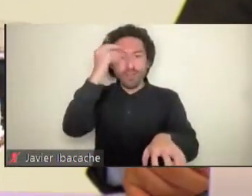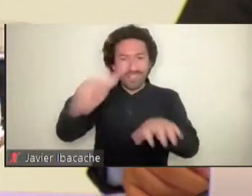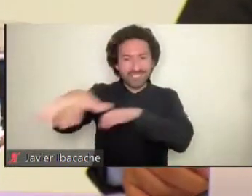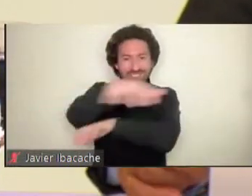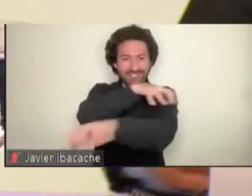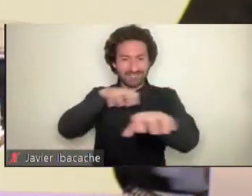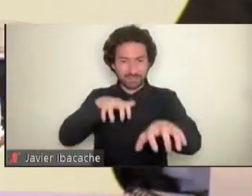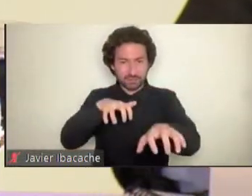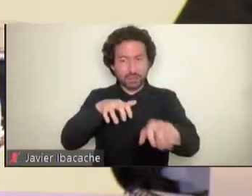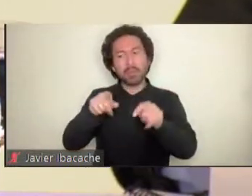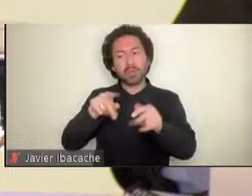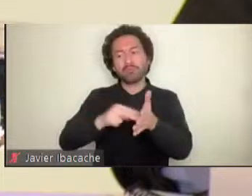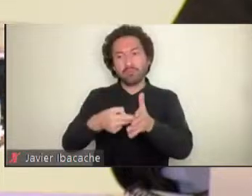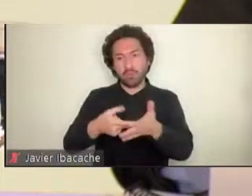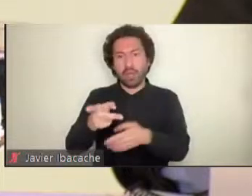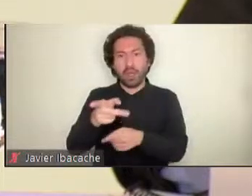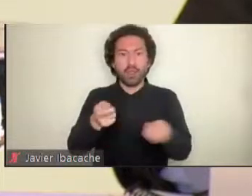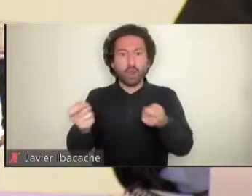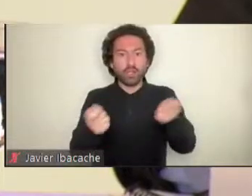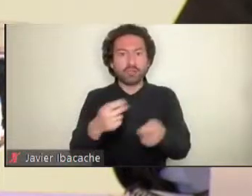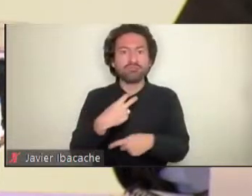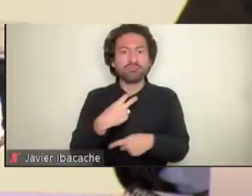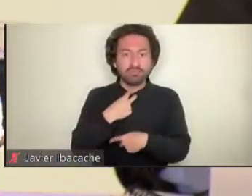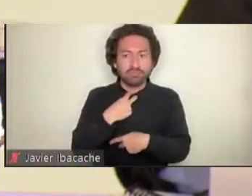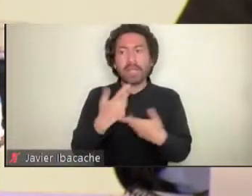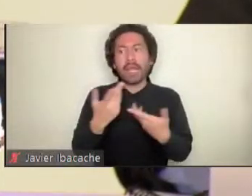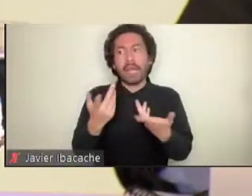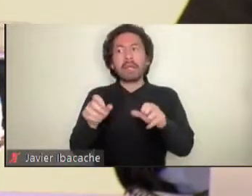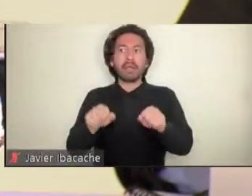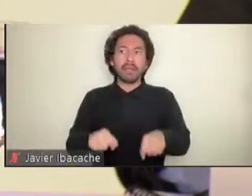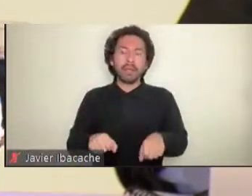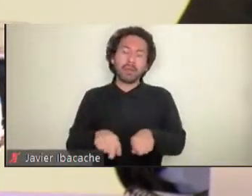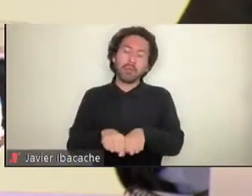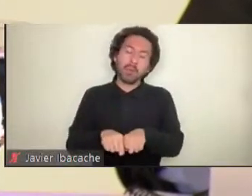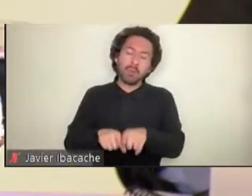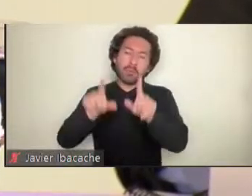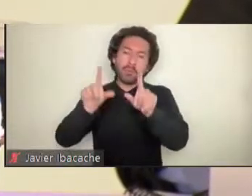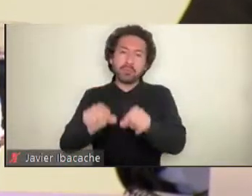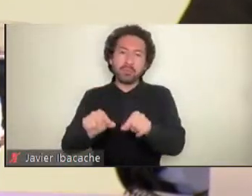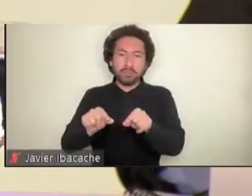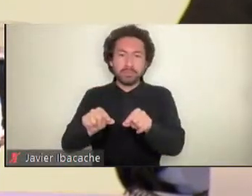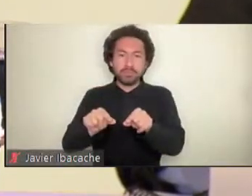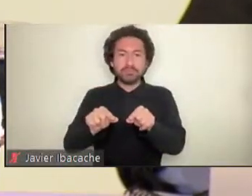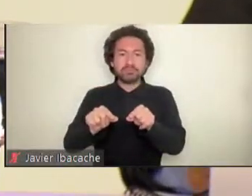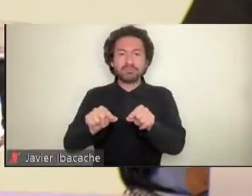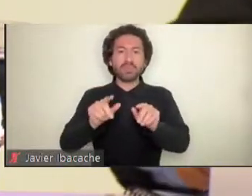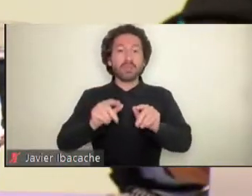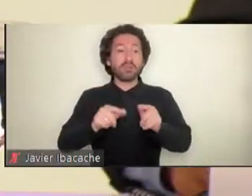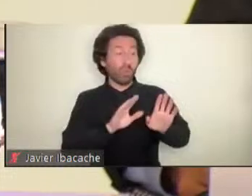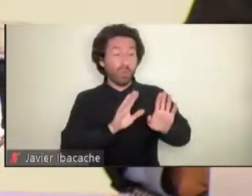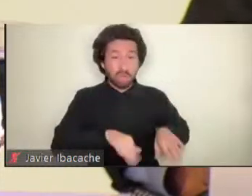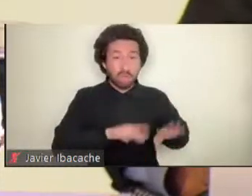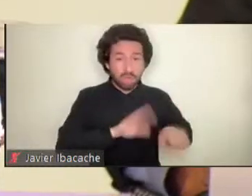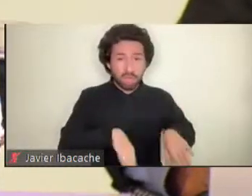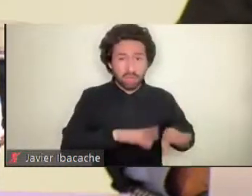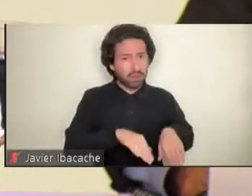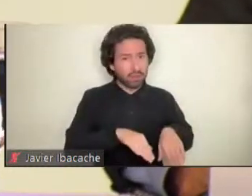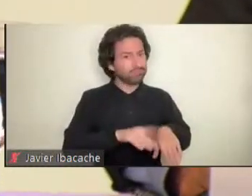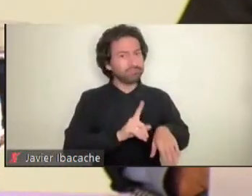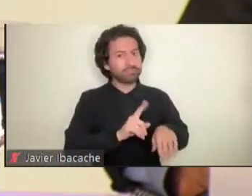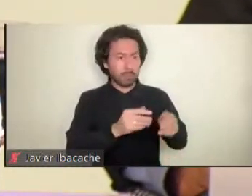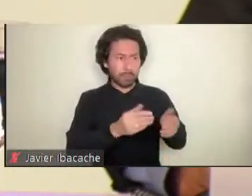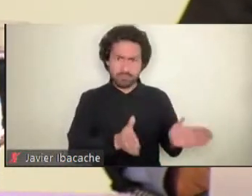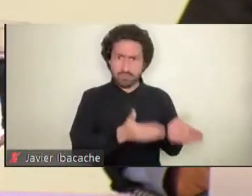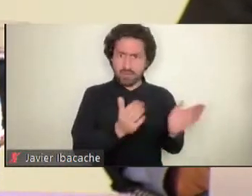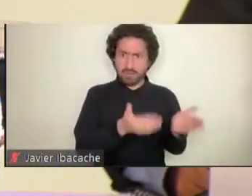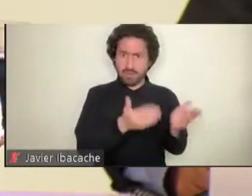research and development. So that tax somehow returns to you the result of